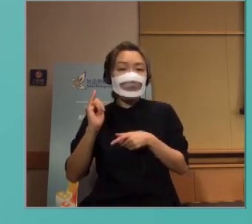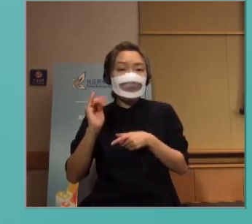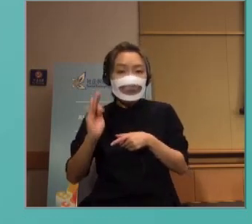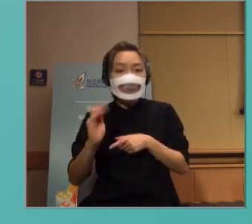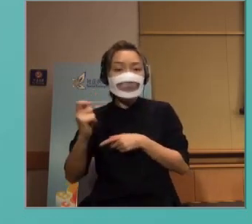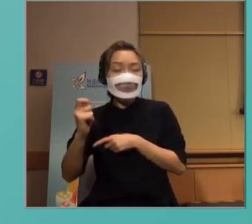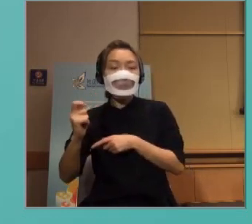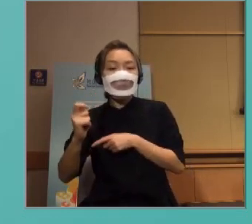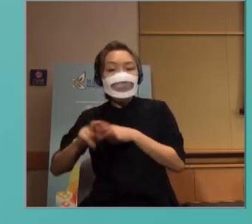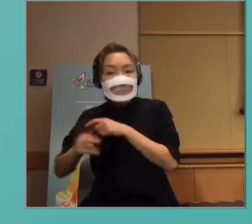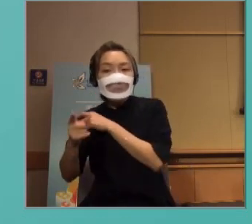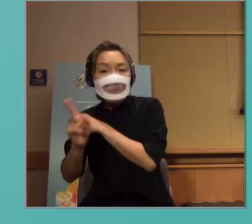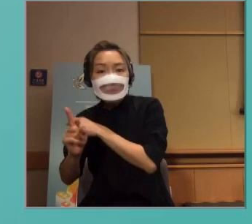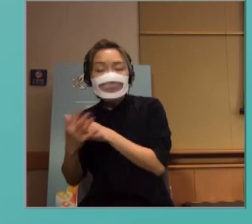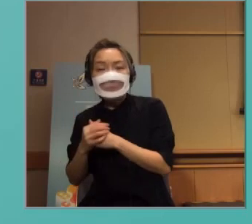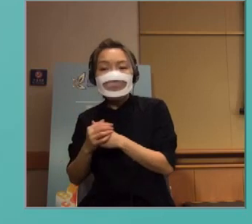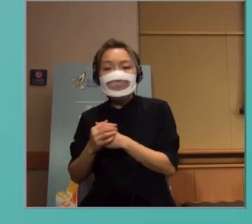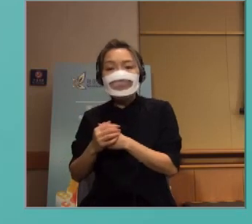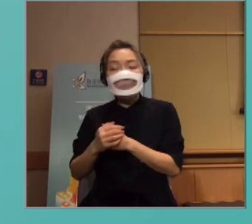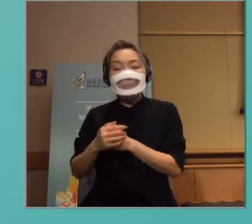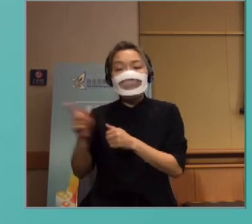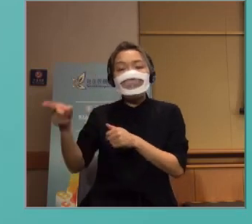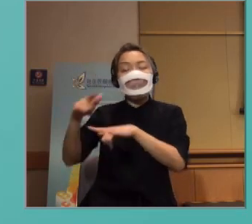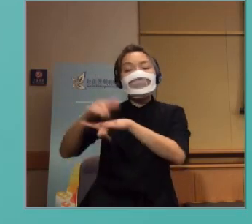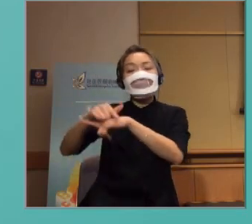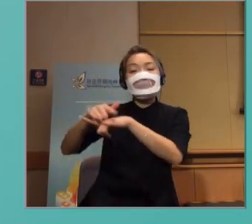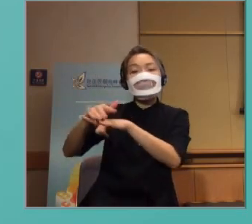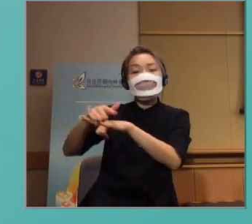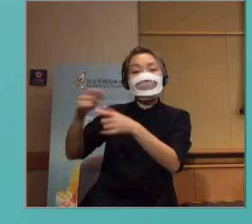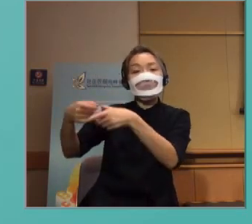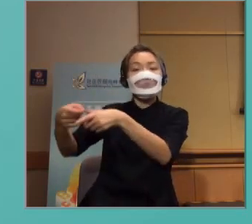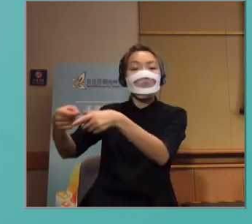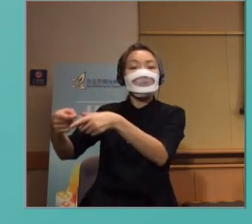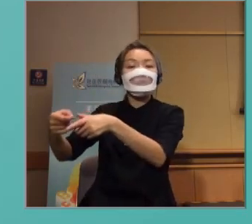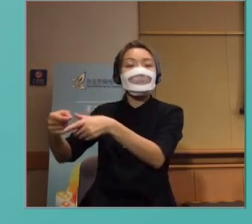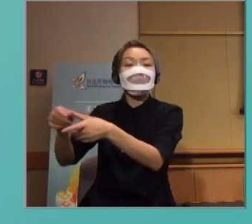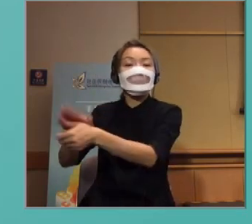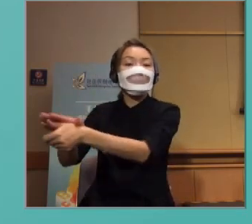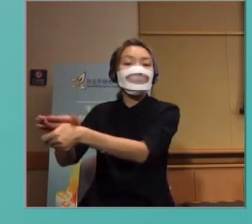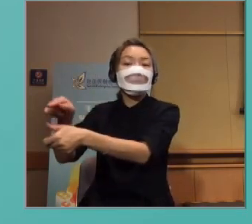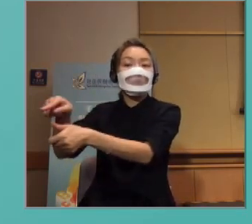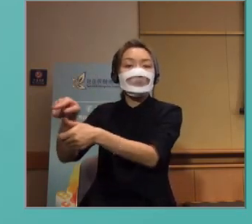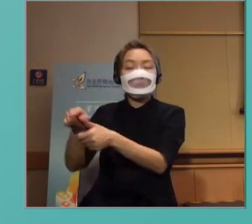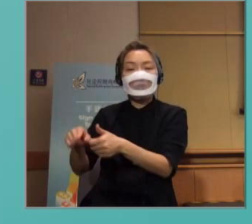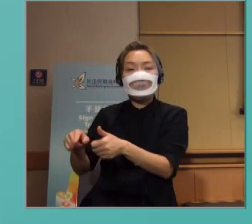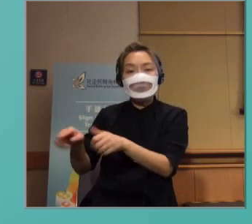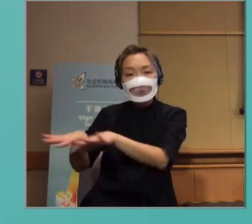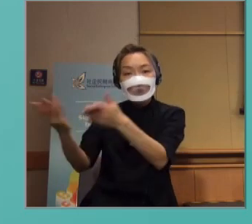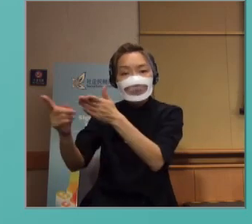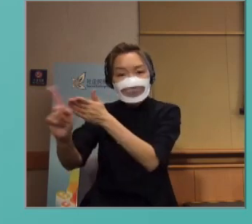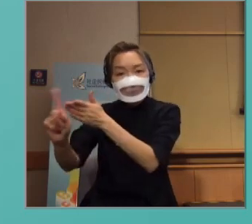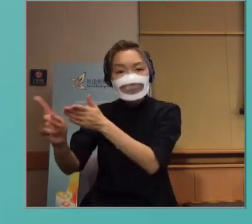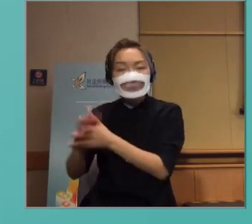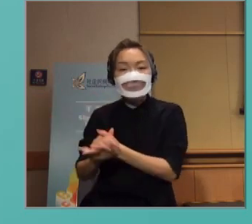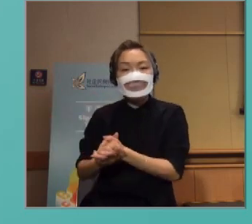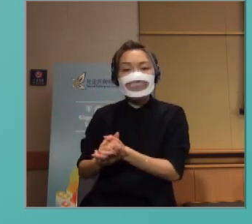that demonstrate how DOTs are being issued, which is quite different from what you are getting with your traditional purchase of the